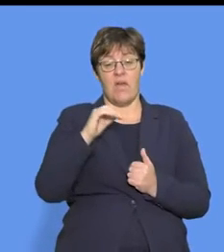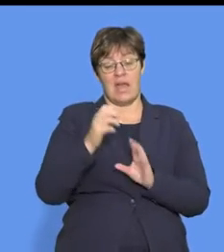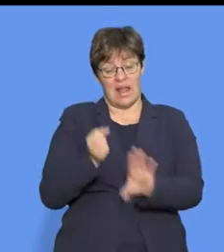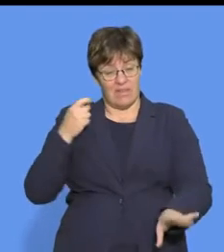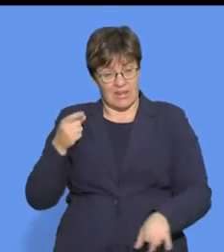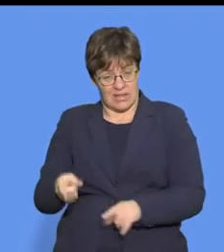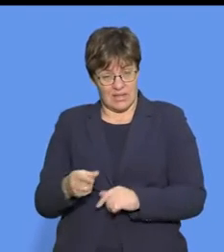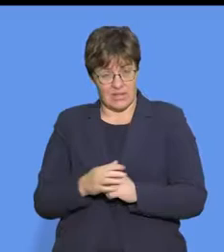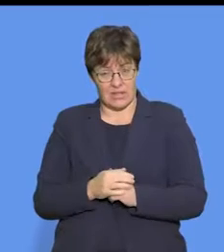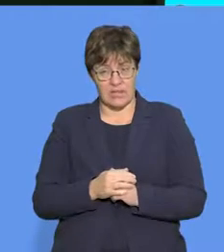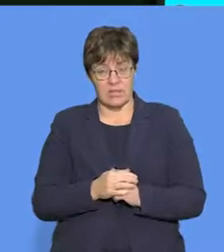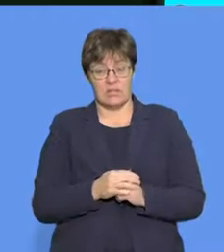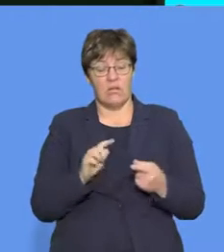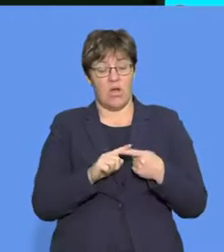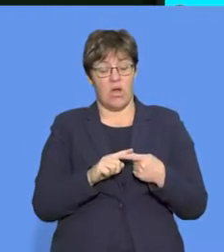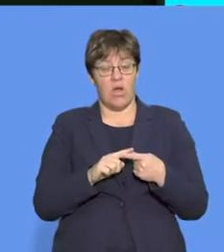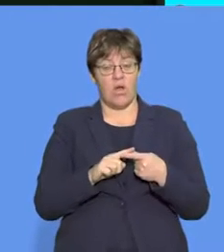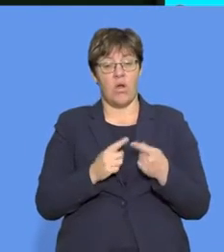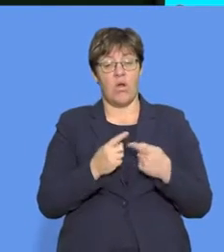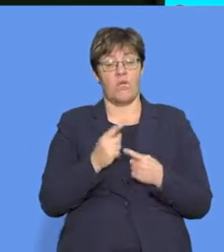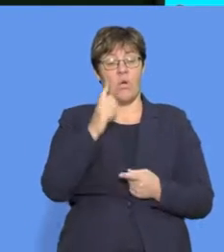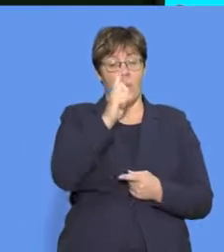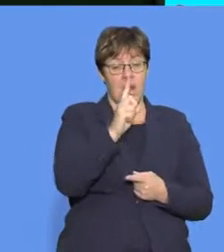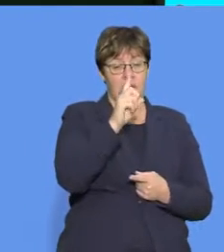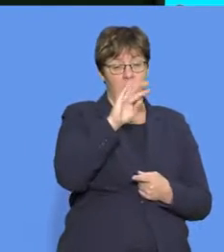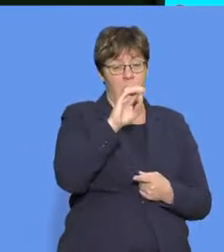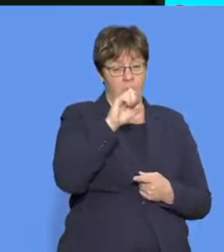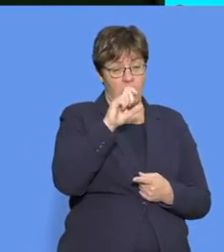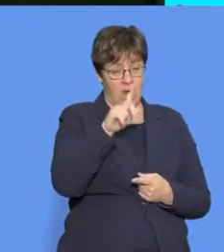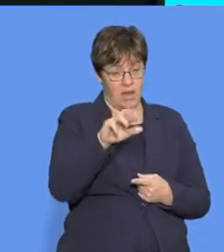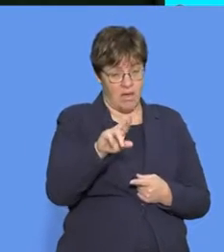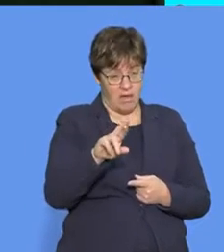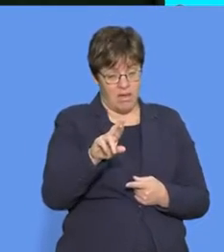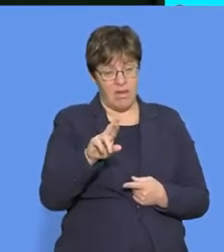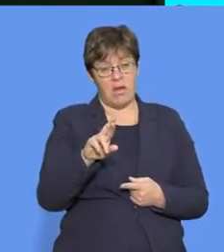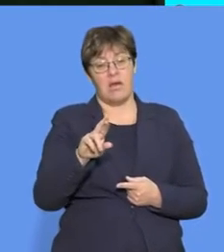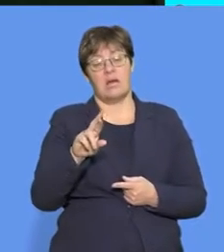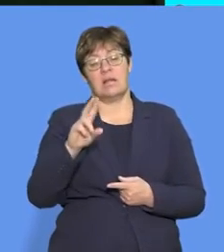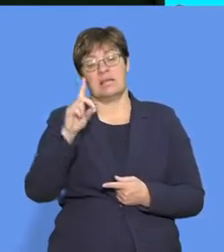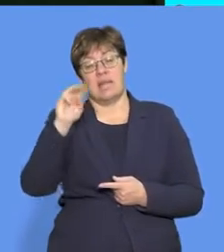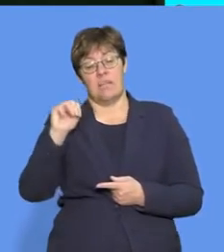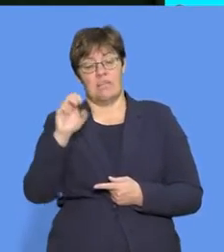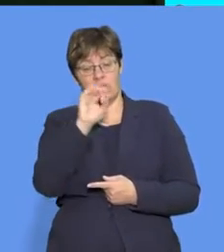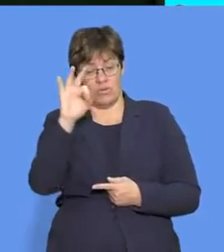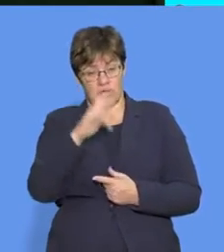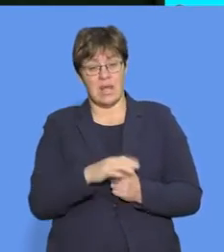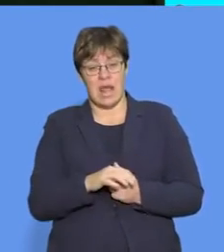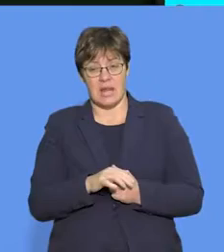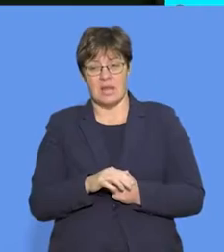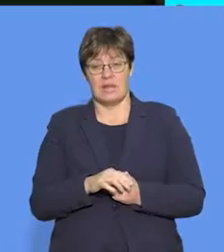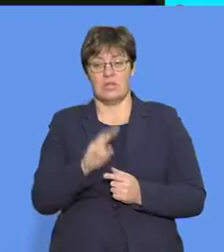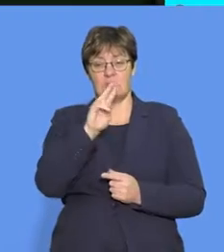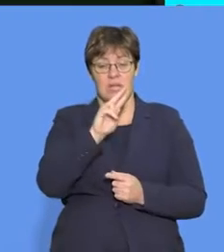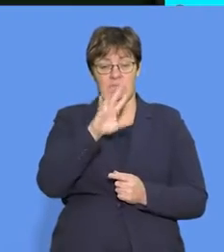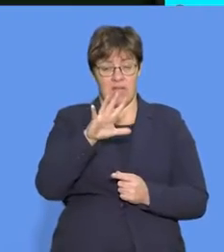conditions of a galvanic cell are namely concentration of 1 mole per decimeter cubed at 25 degrees